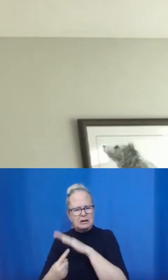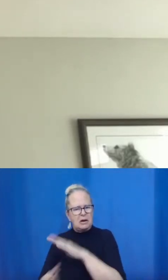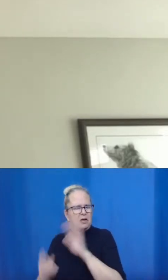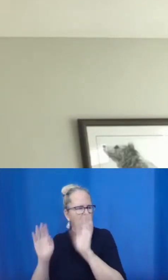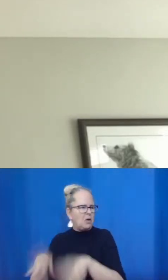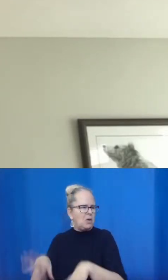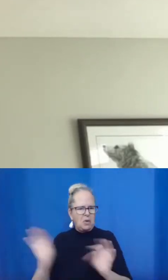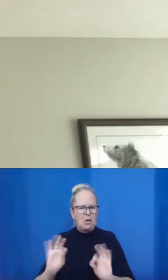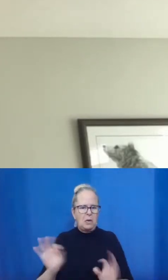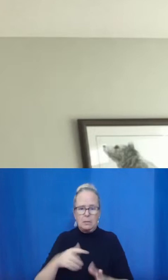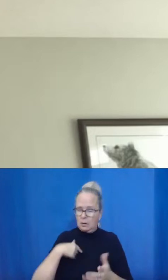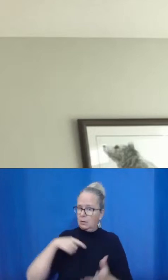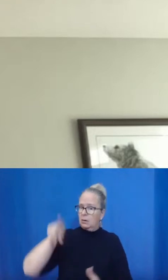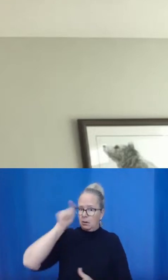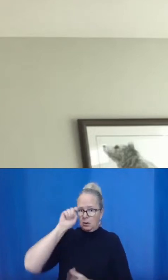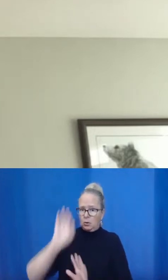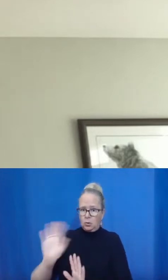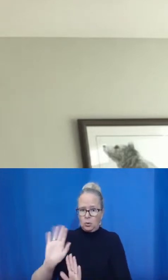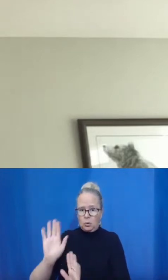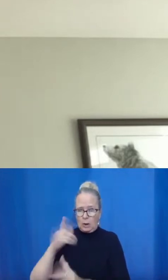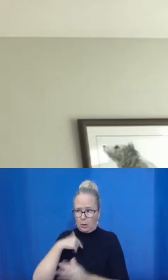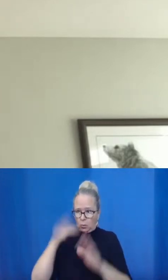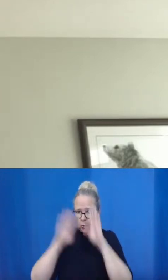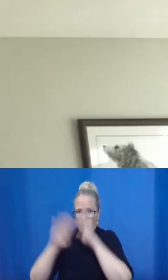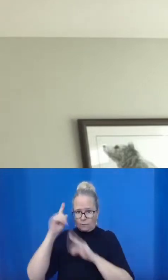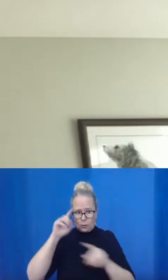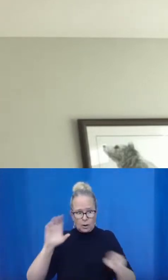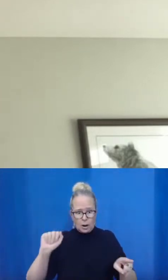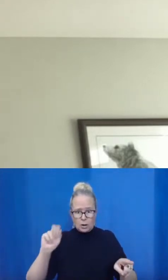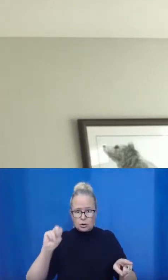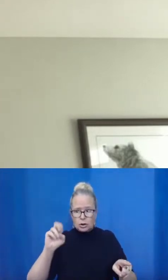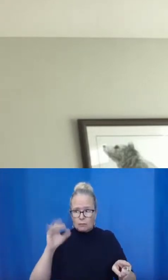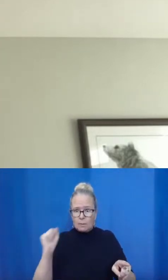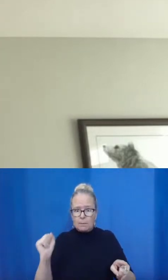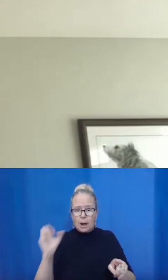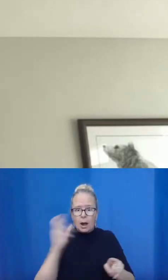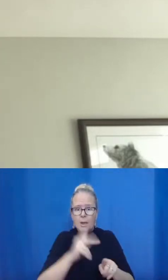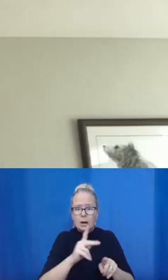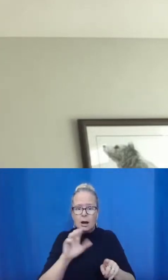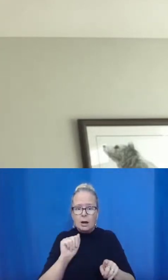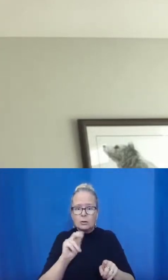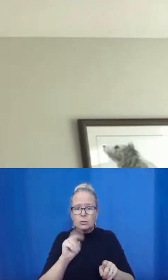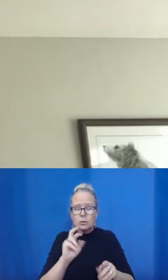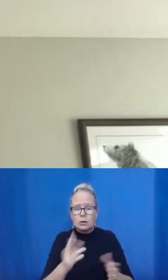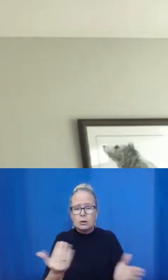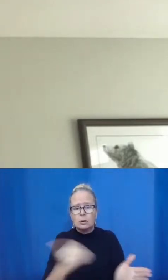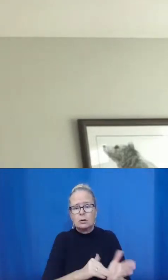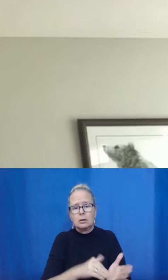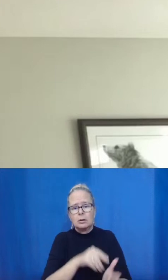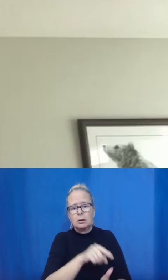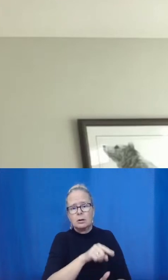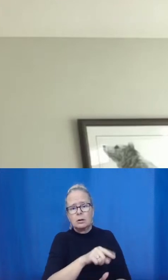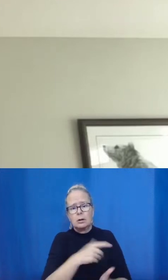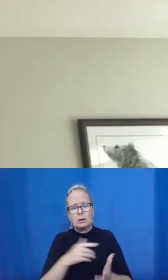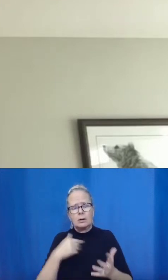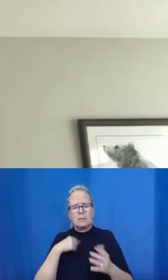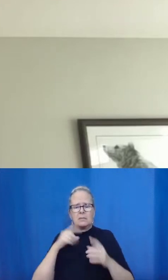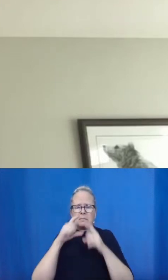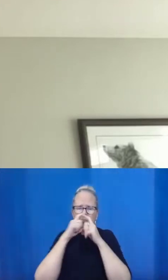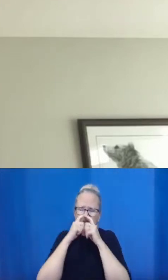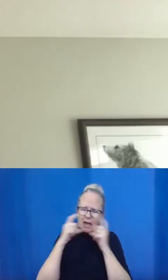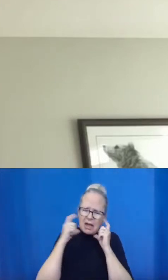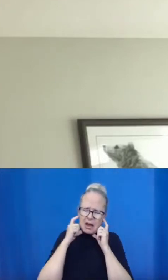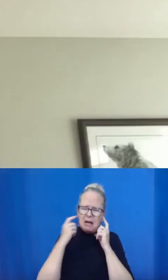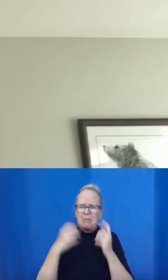always think about, what about people with cancer or those who are immunosuppressed? What about their rights? Don't they have the right to go to the grocery store without having